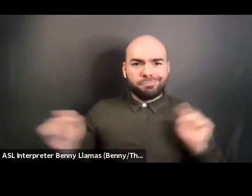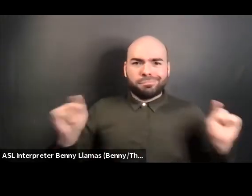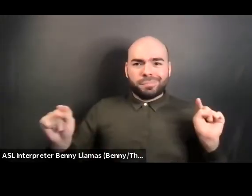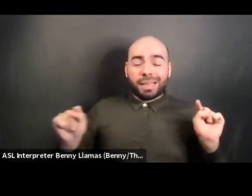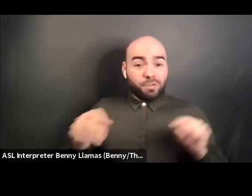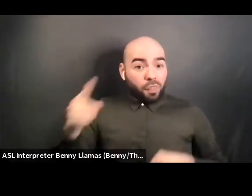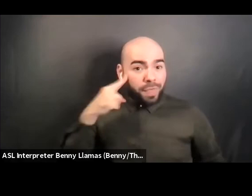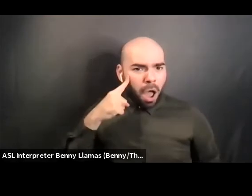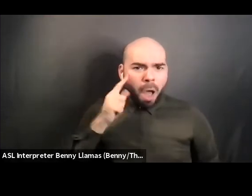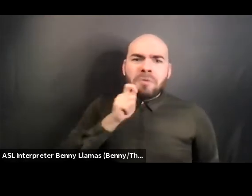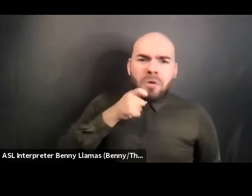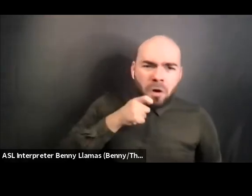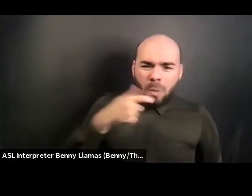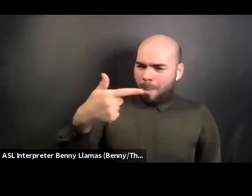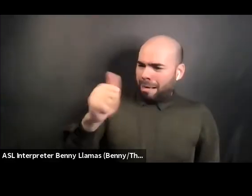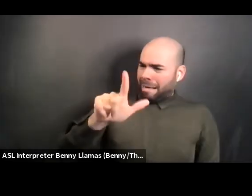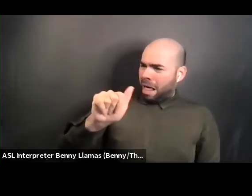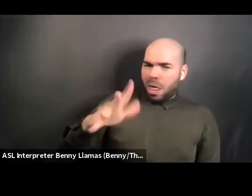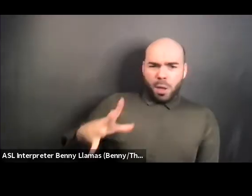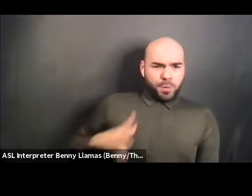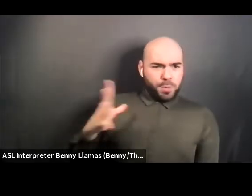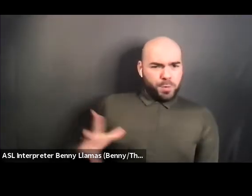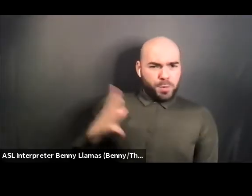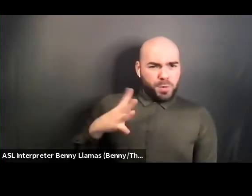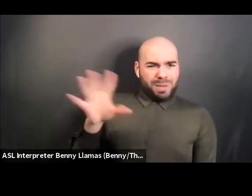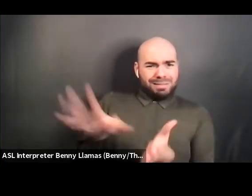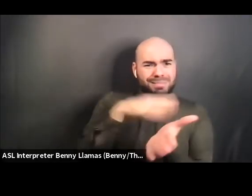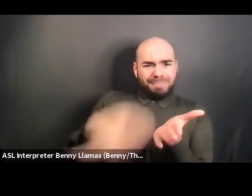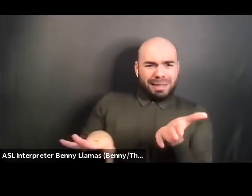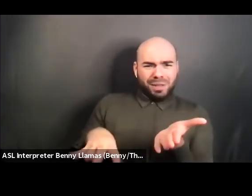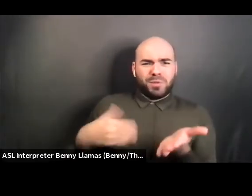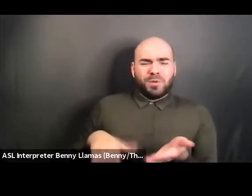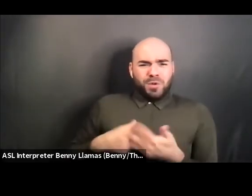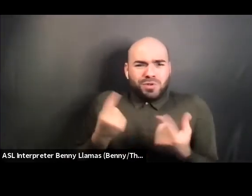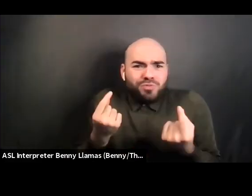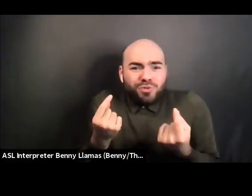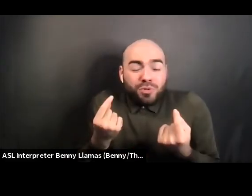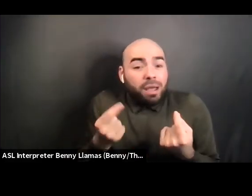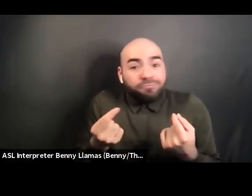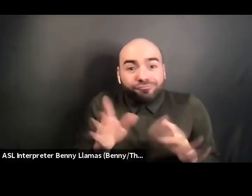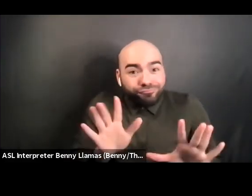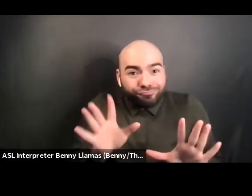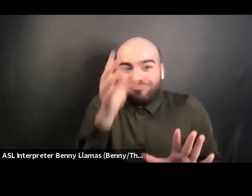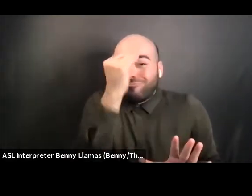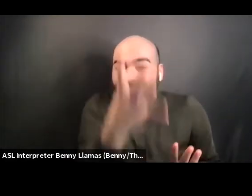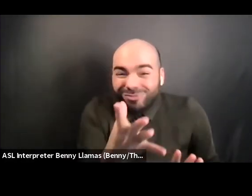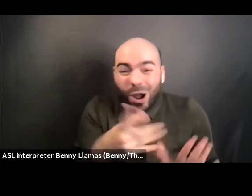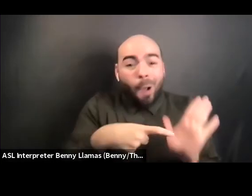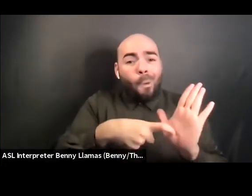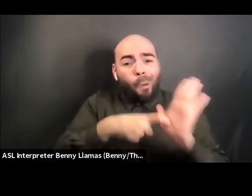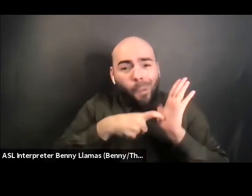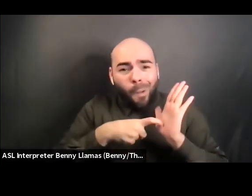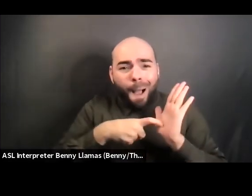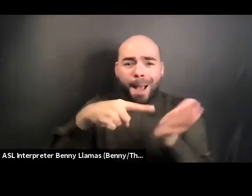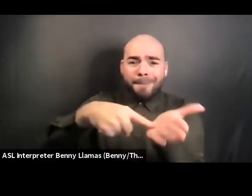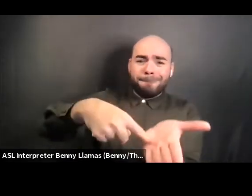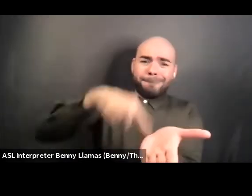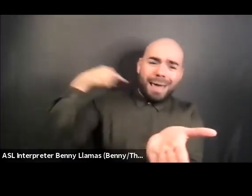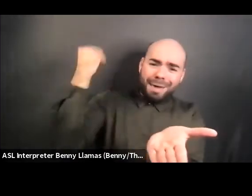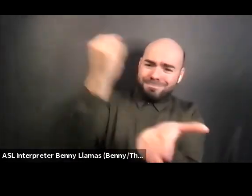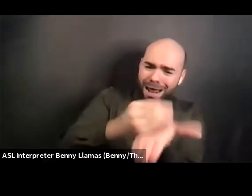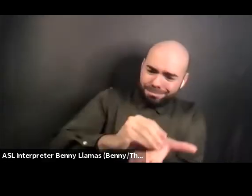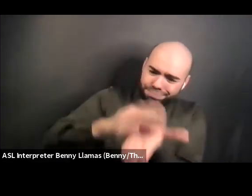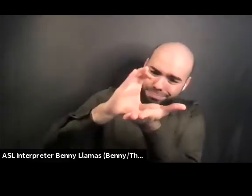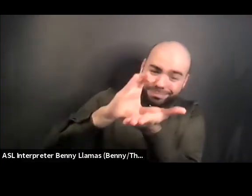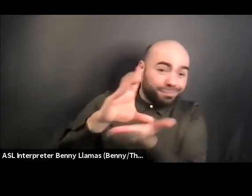cool, but galas are really pricey, I want to let you know that we're not requiring a big hefty price point to join this gala.